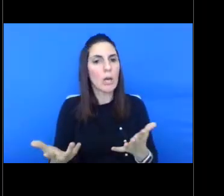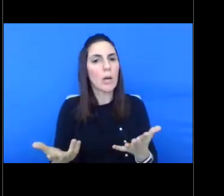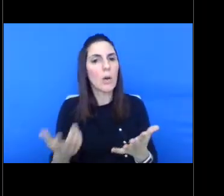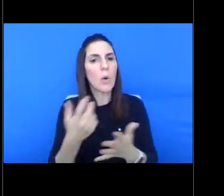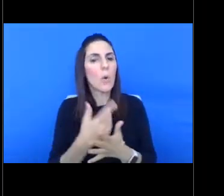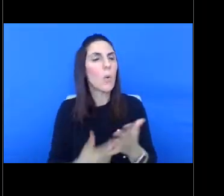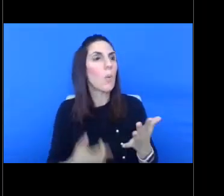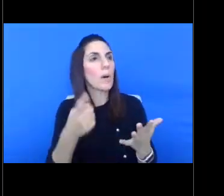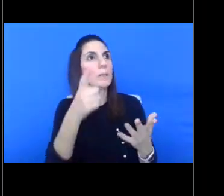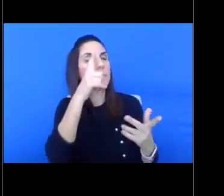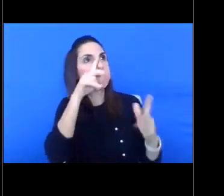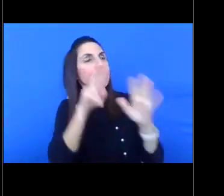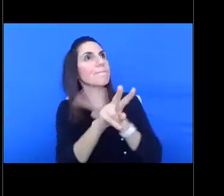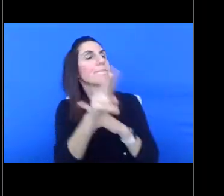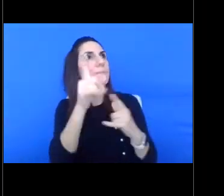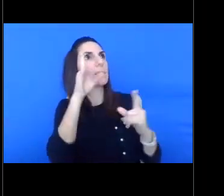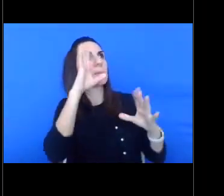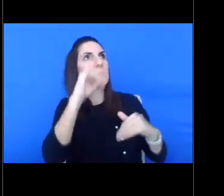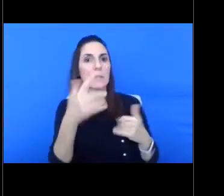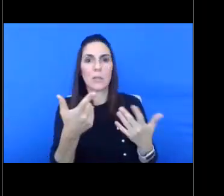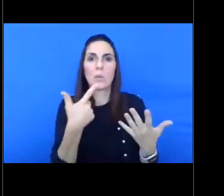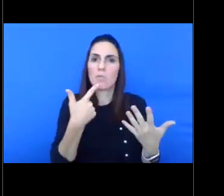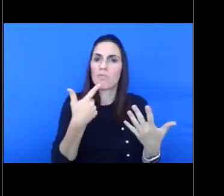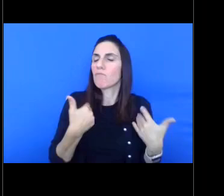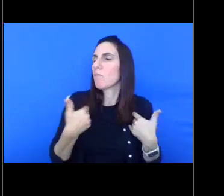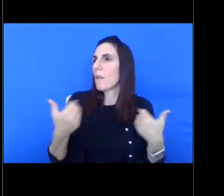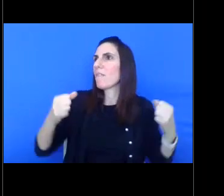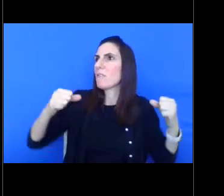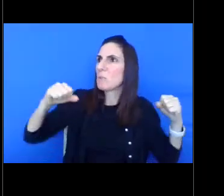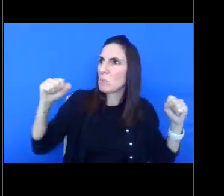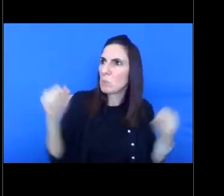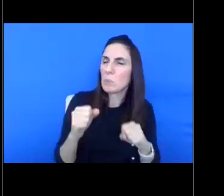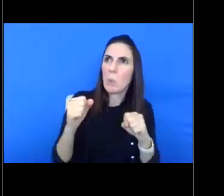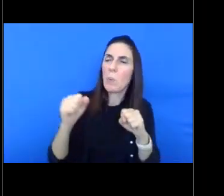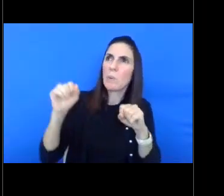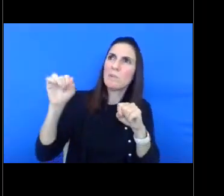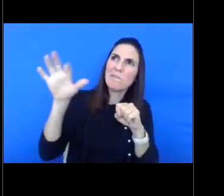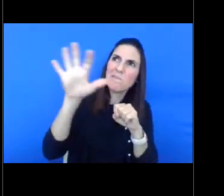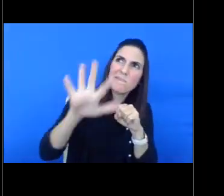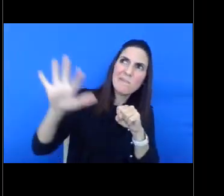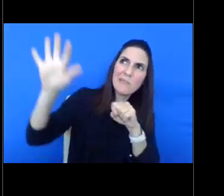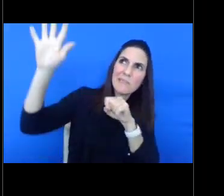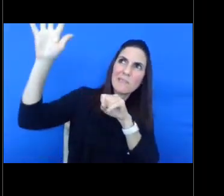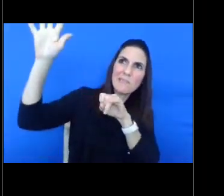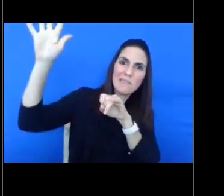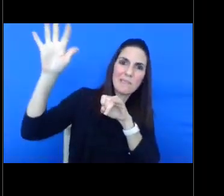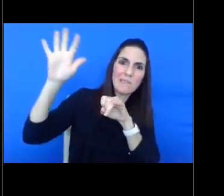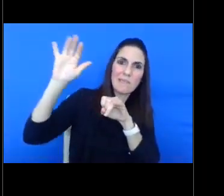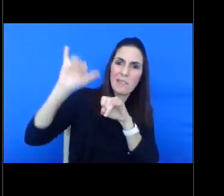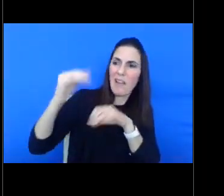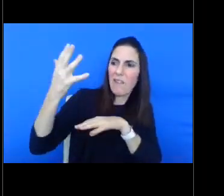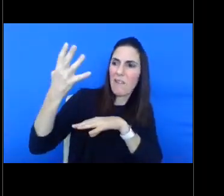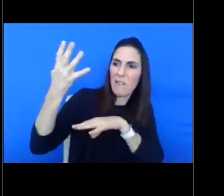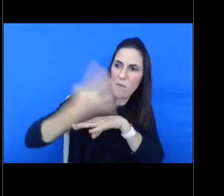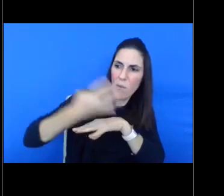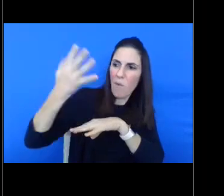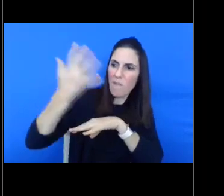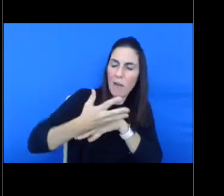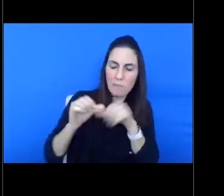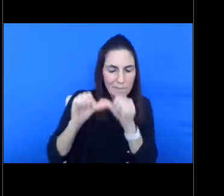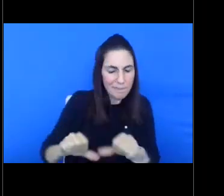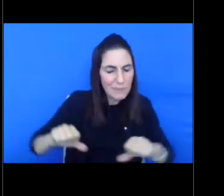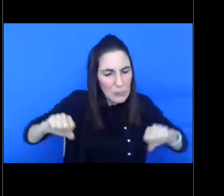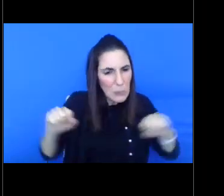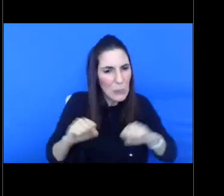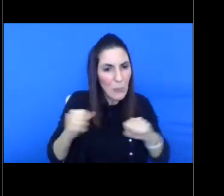want, let's say you had a really good cold front that came through 3, 4, 5 days ago. You want